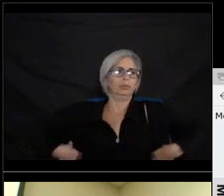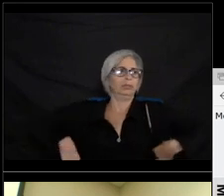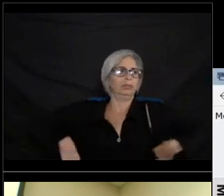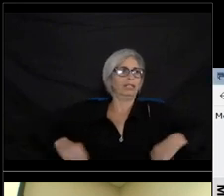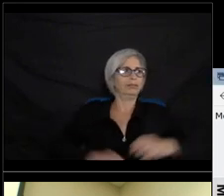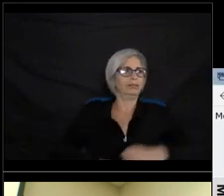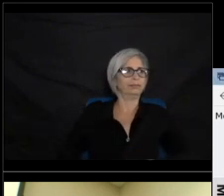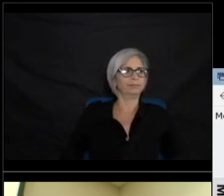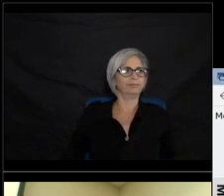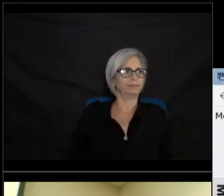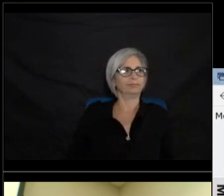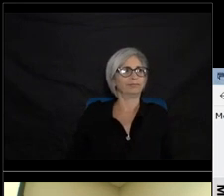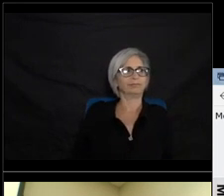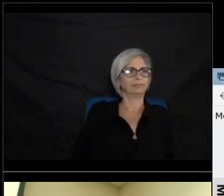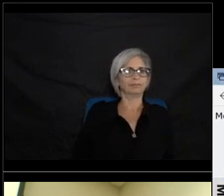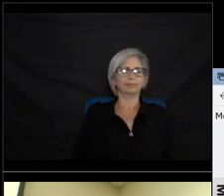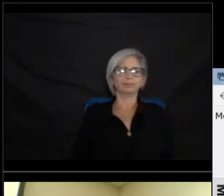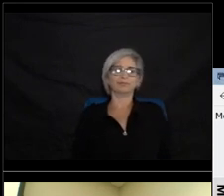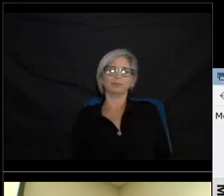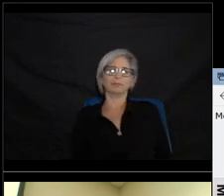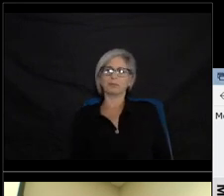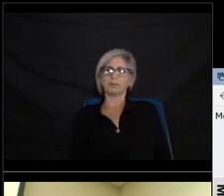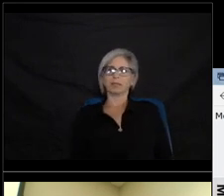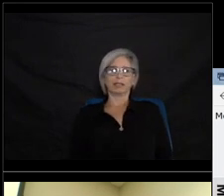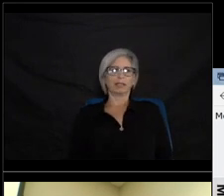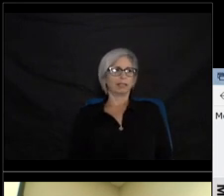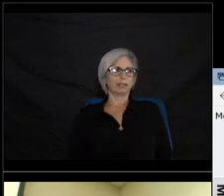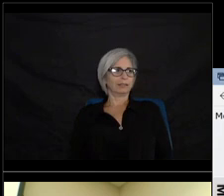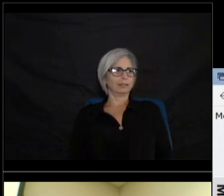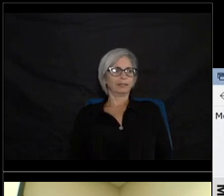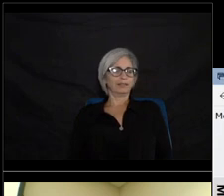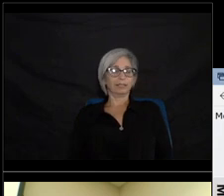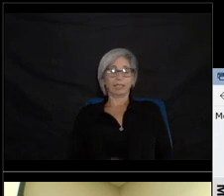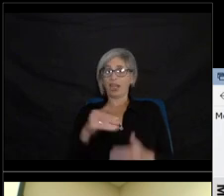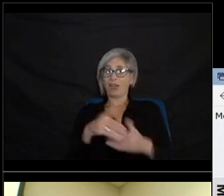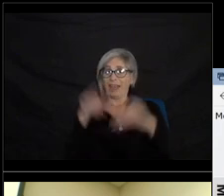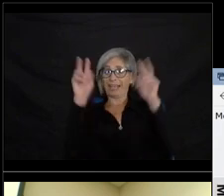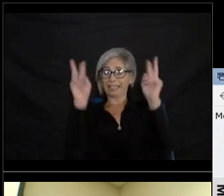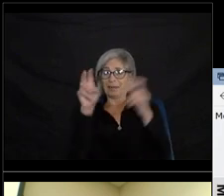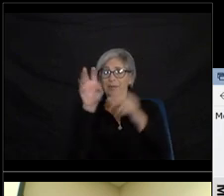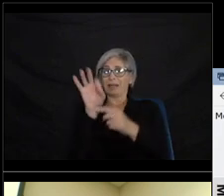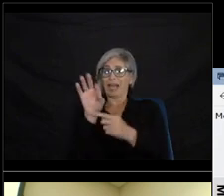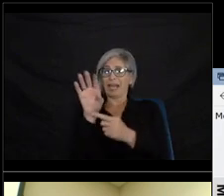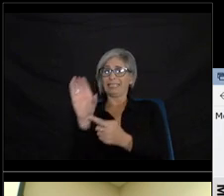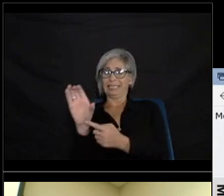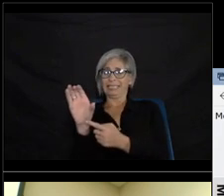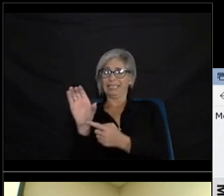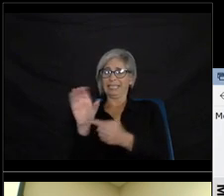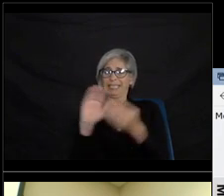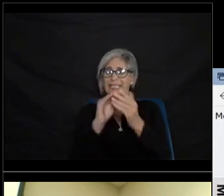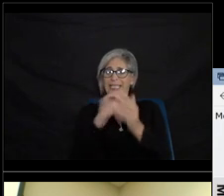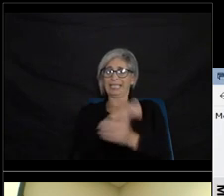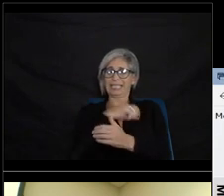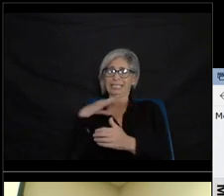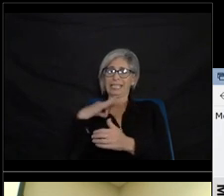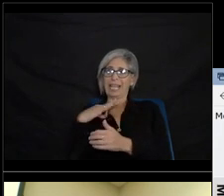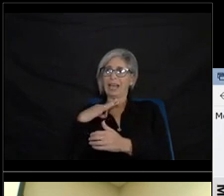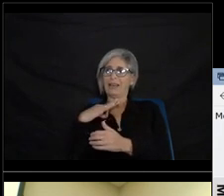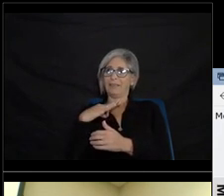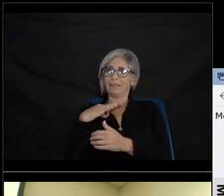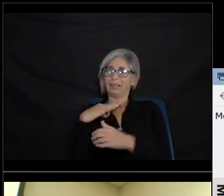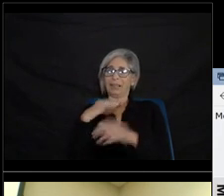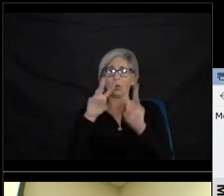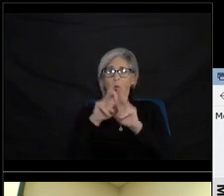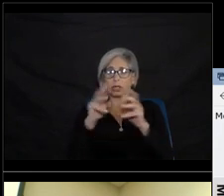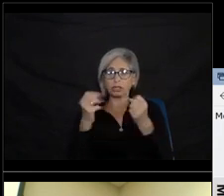Thank you, Catherine. Thank you. Our next item is 9C, city staff to request city commission to schedule a